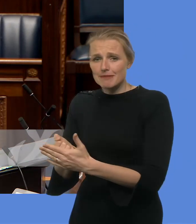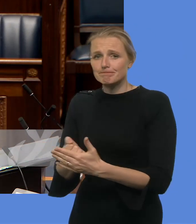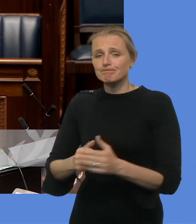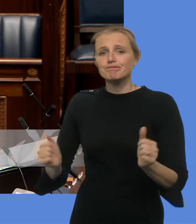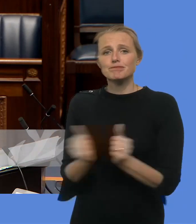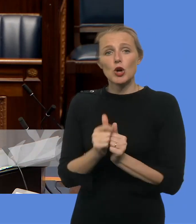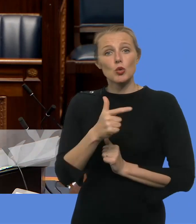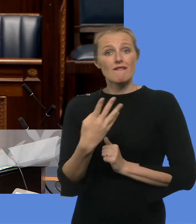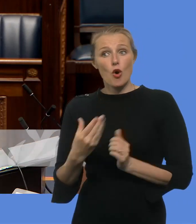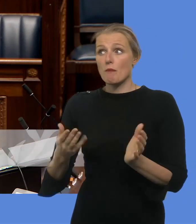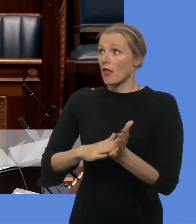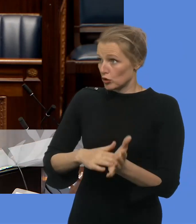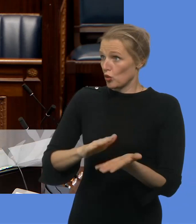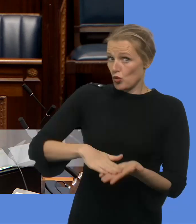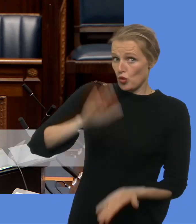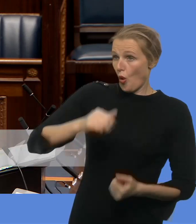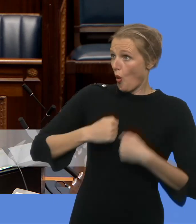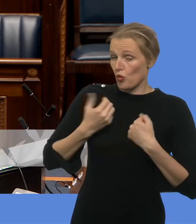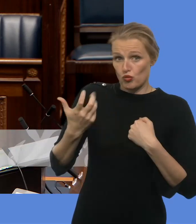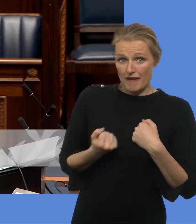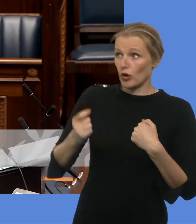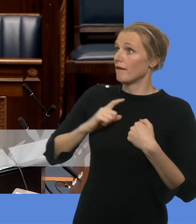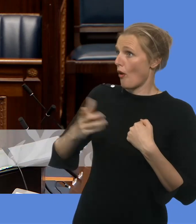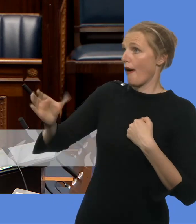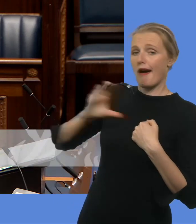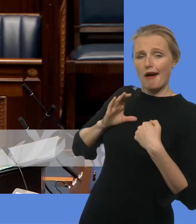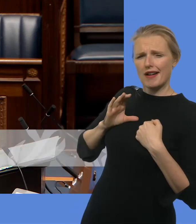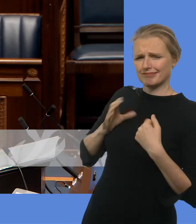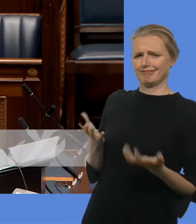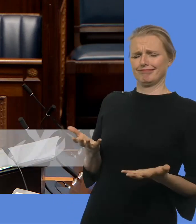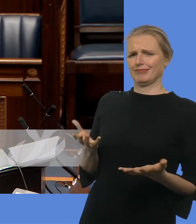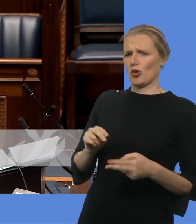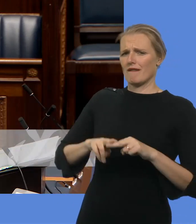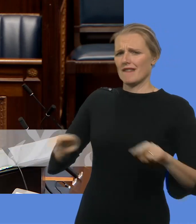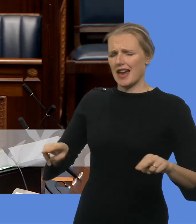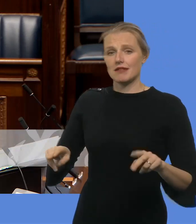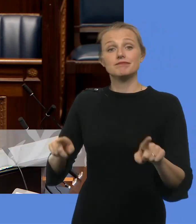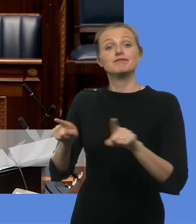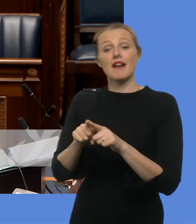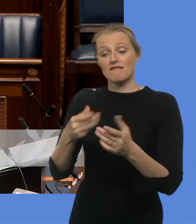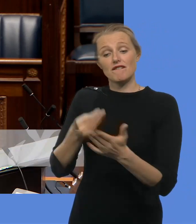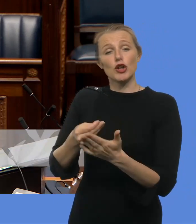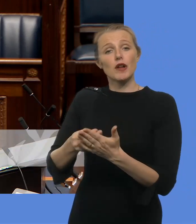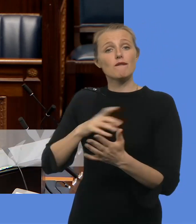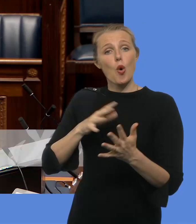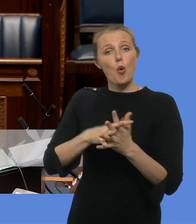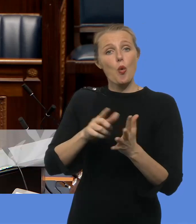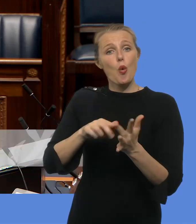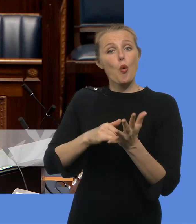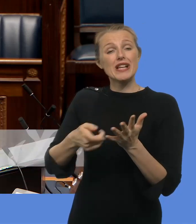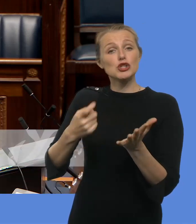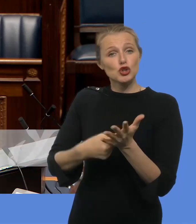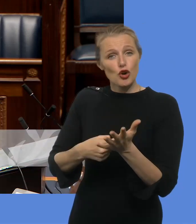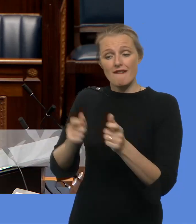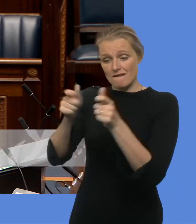months. In respect of the issues relating to the funding for the Windsor framework, the departments make bids